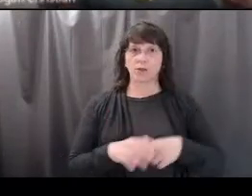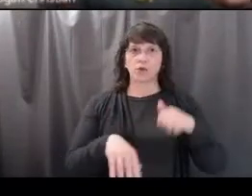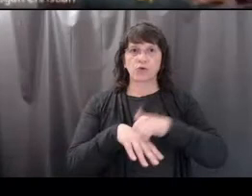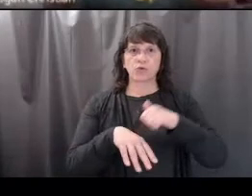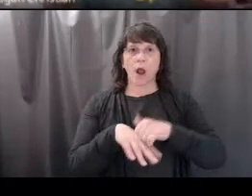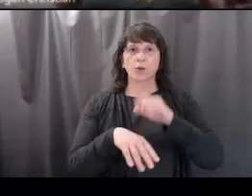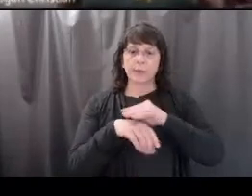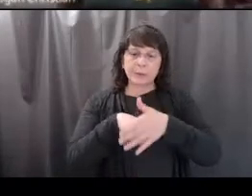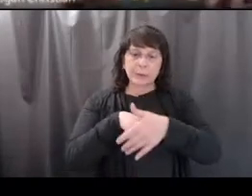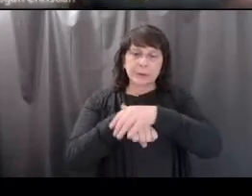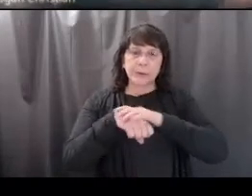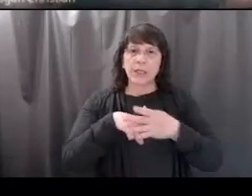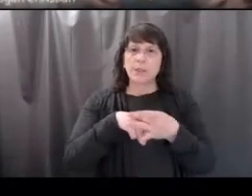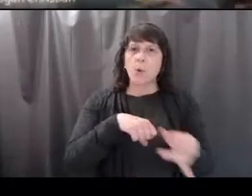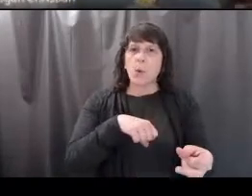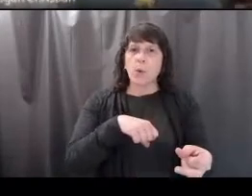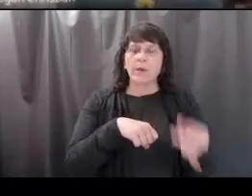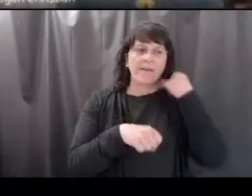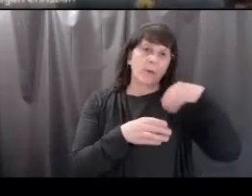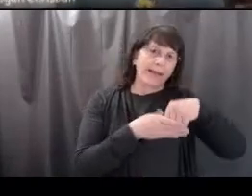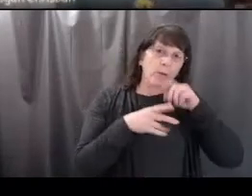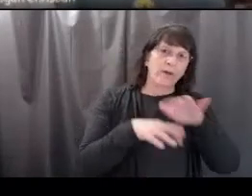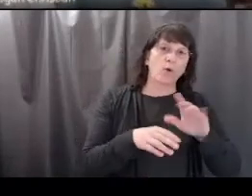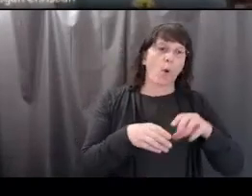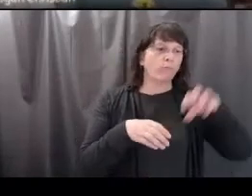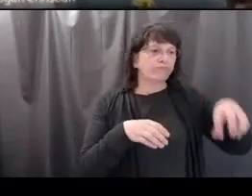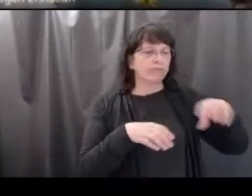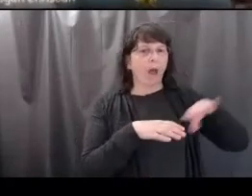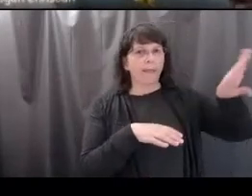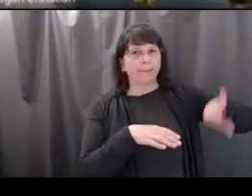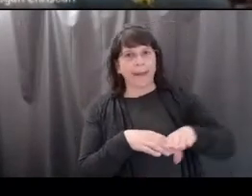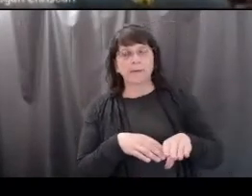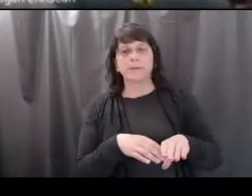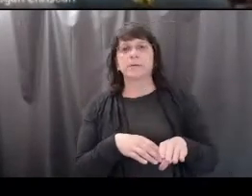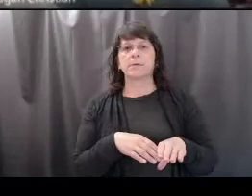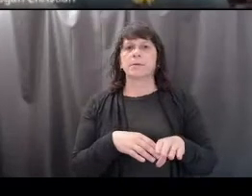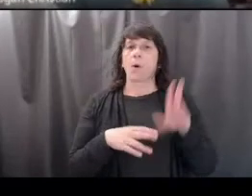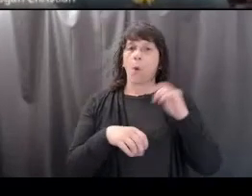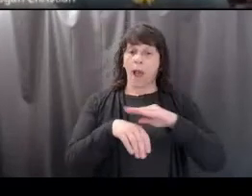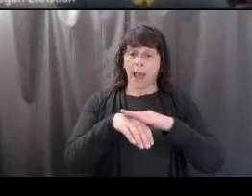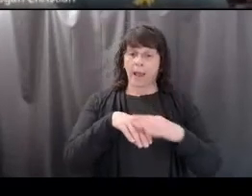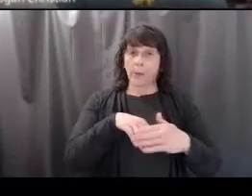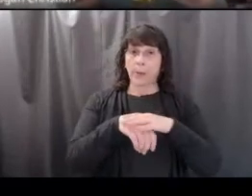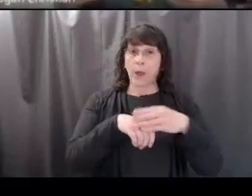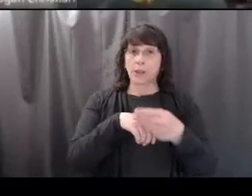super smooth, whether in the river or just outside on the banks. So part of the reason why this happens is when stream flow